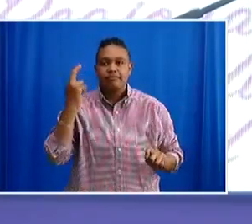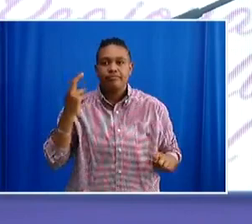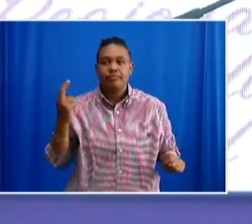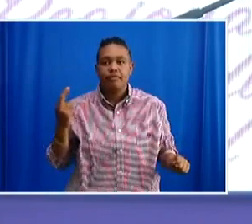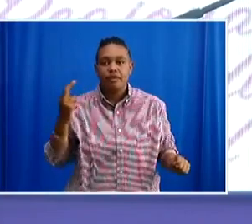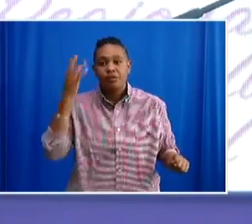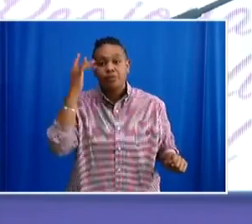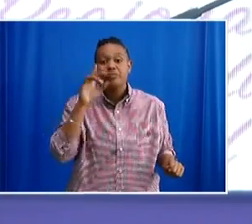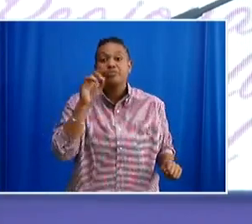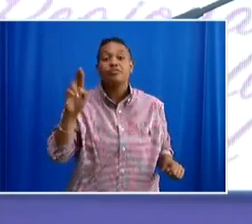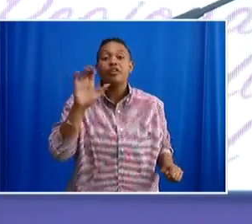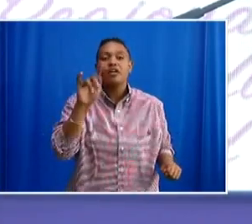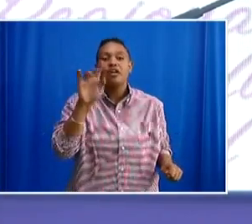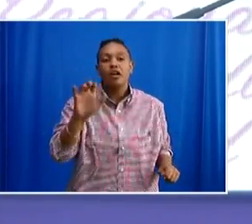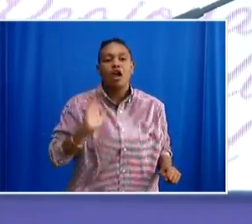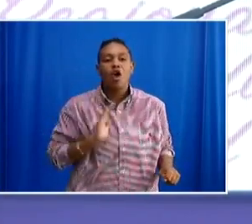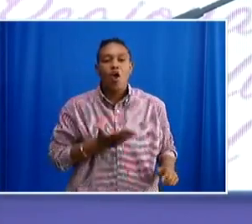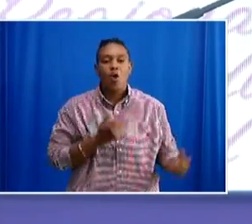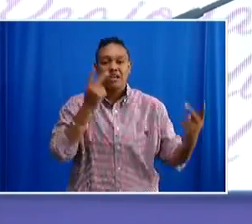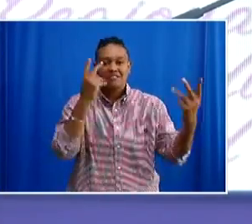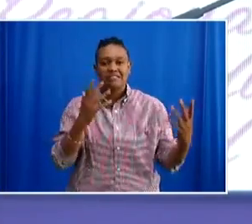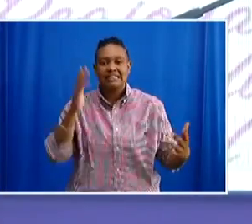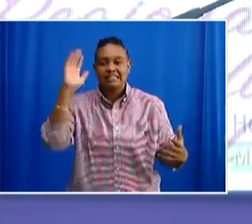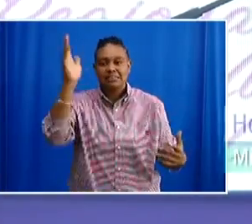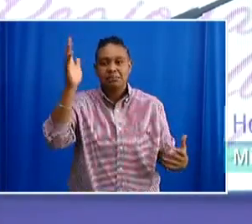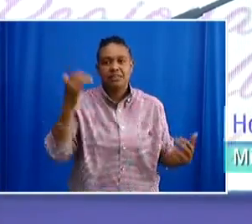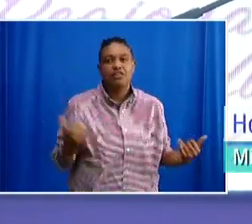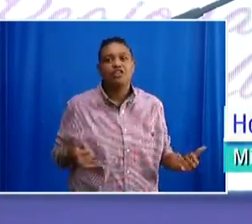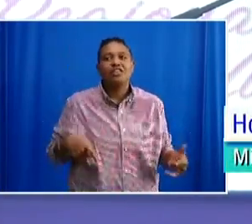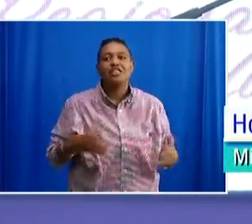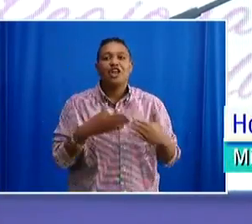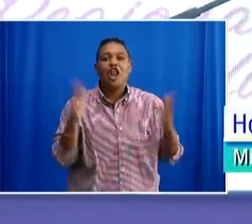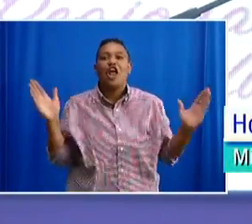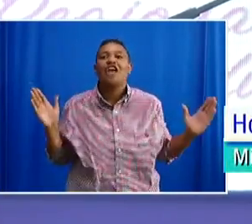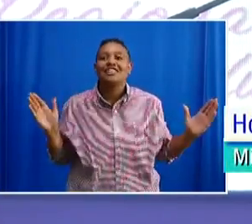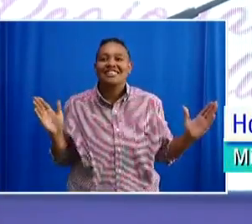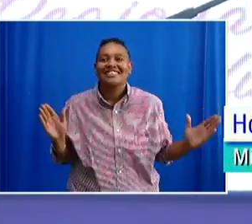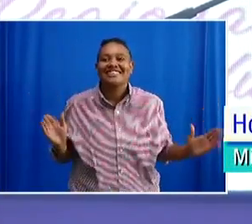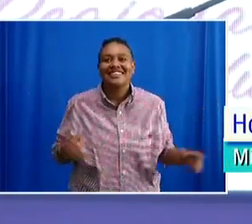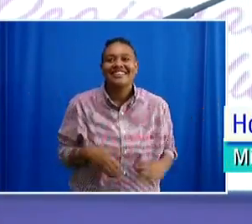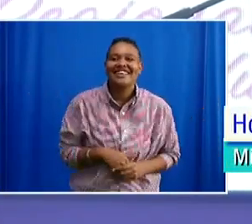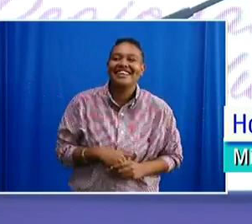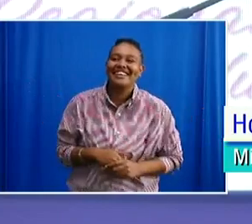why Dr. Clark is our guest speaker at this launch.